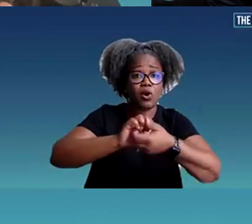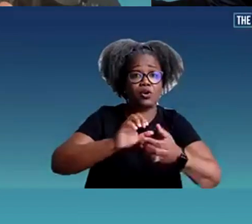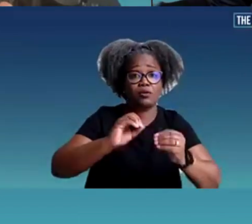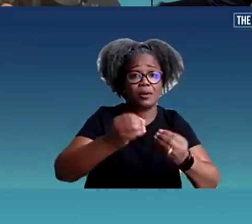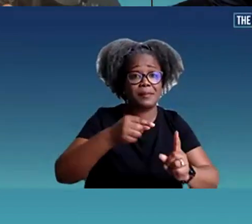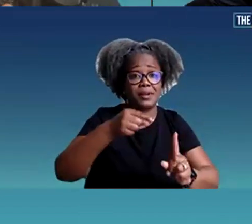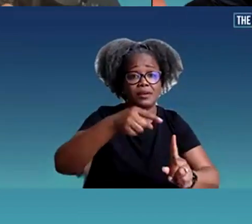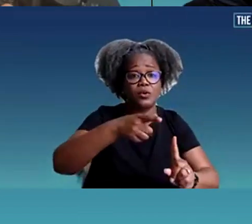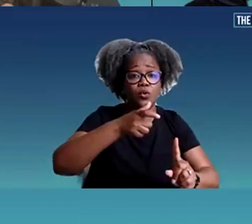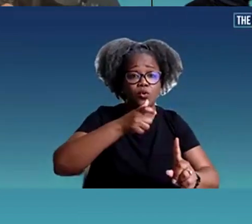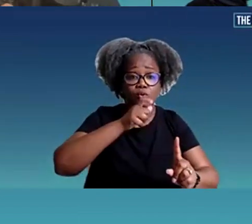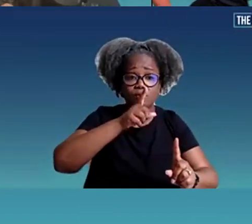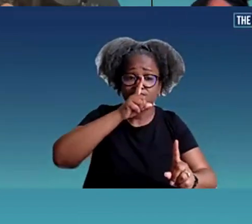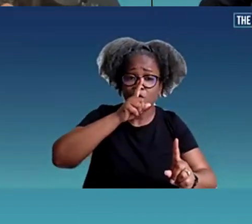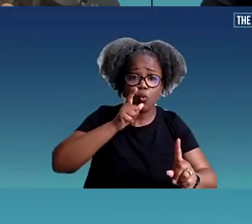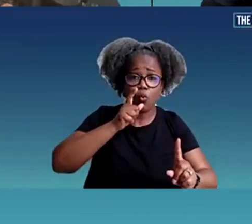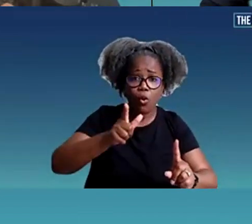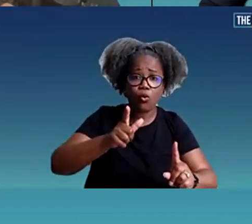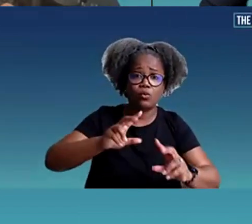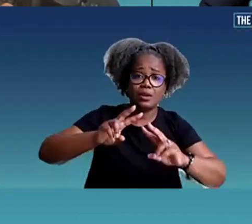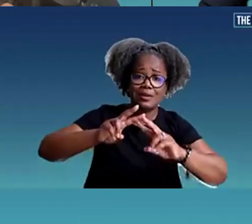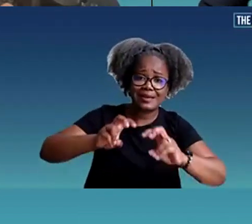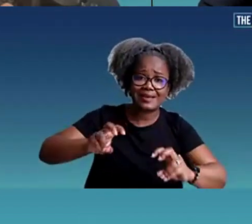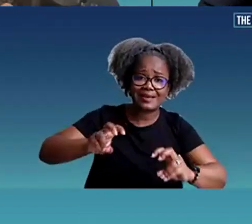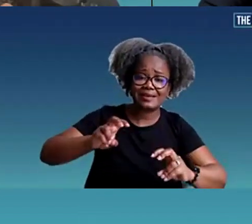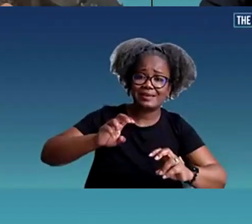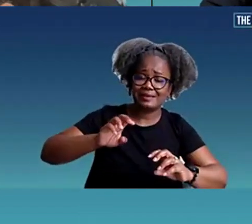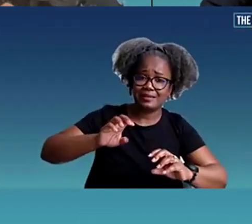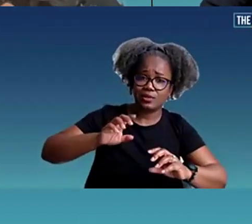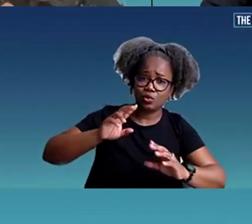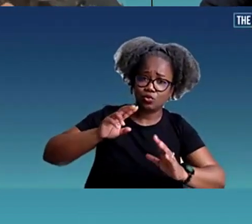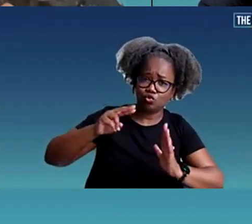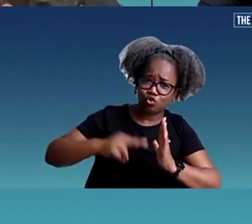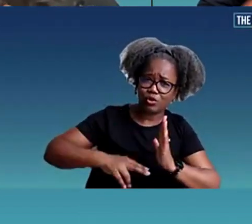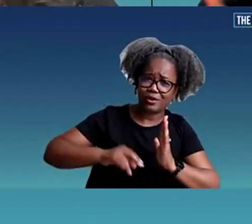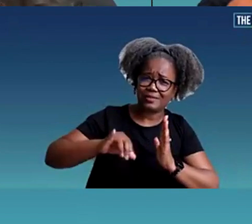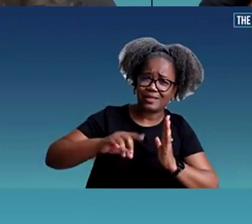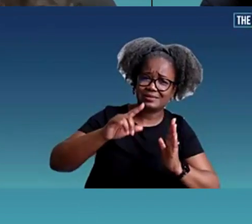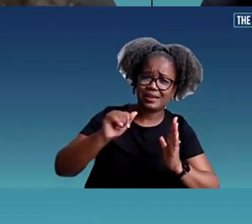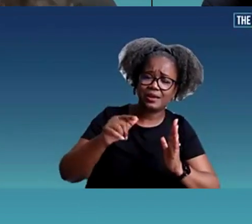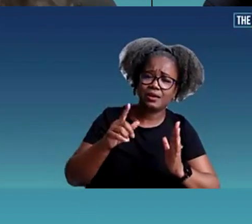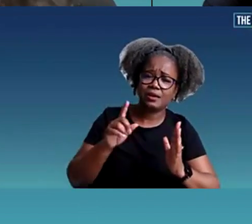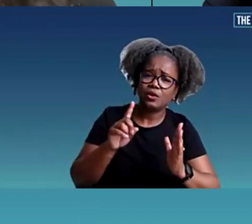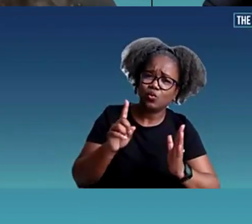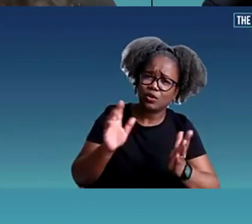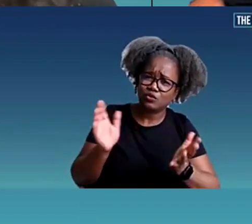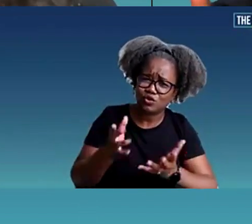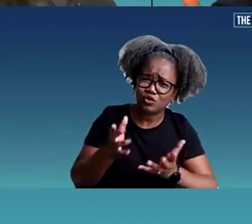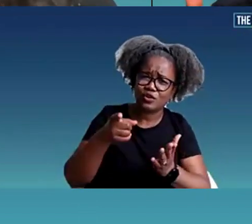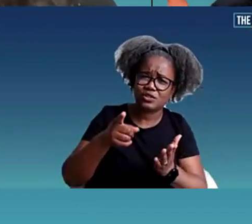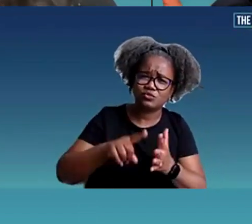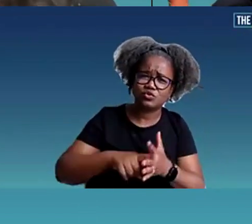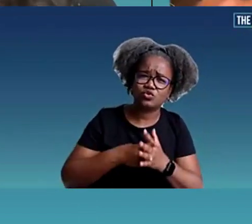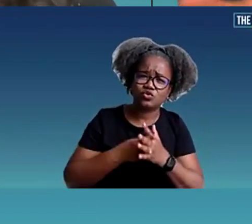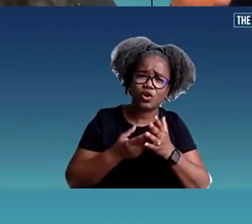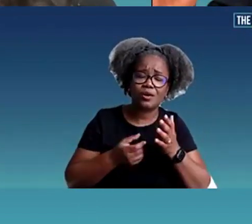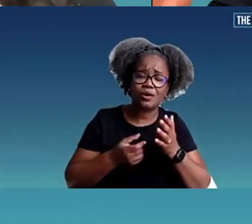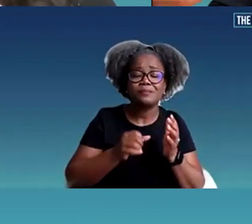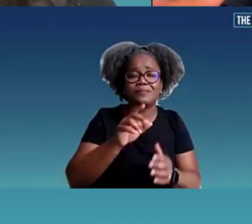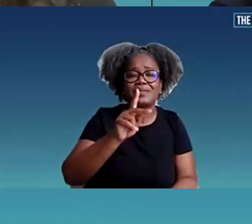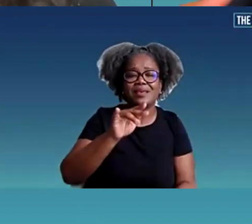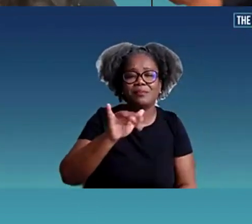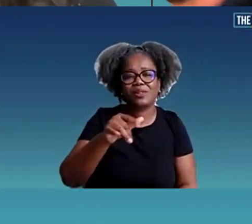it's already been collected? Is there any aspect of data that would be important to start? And Kimberly, I'll start with you as a